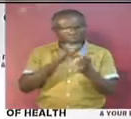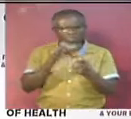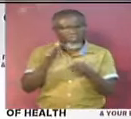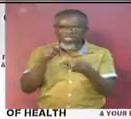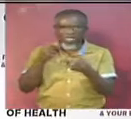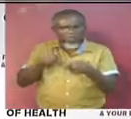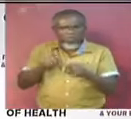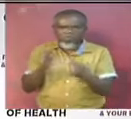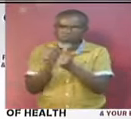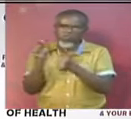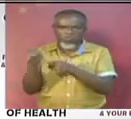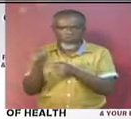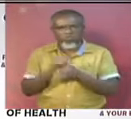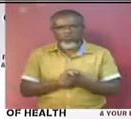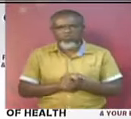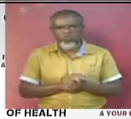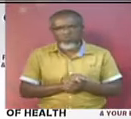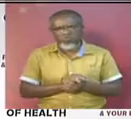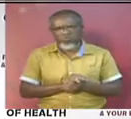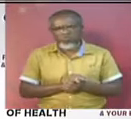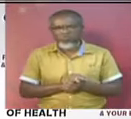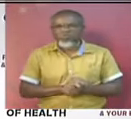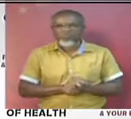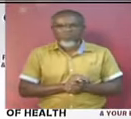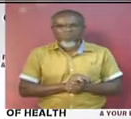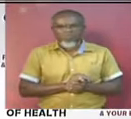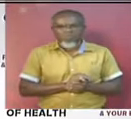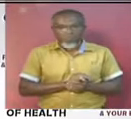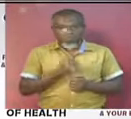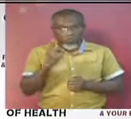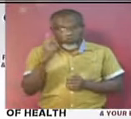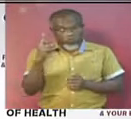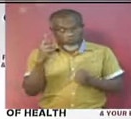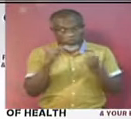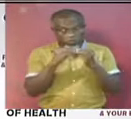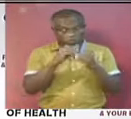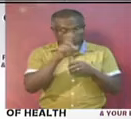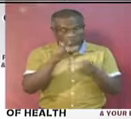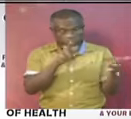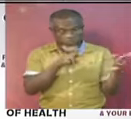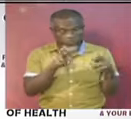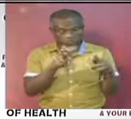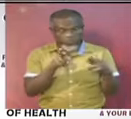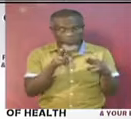Okay, so we may have time for just one more question. So TV6.